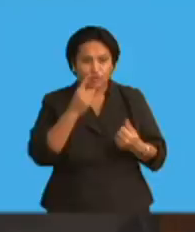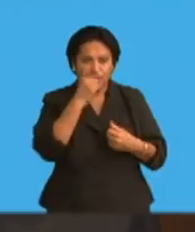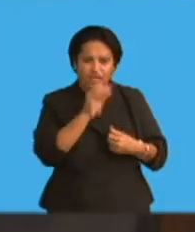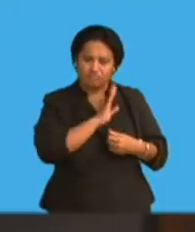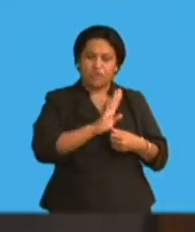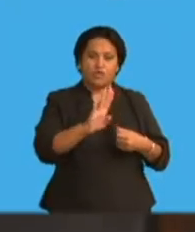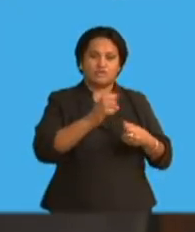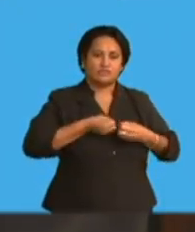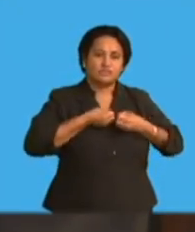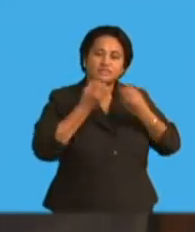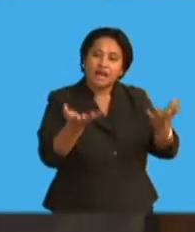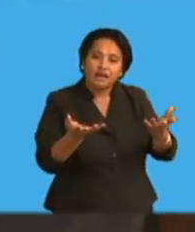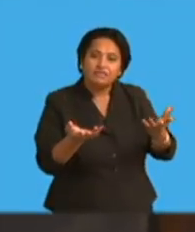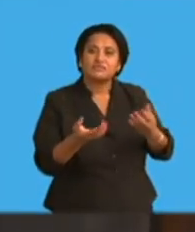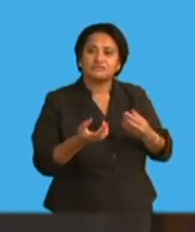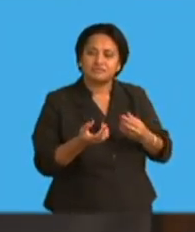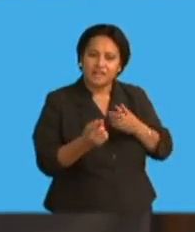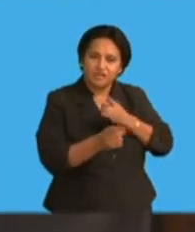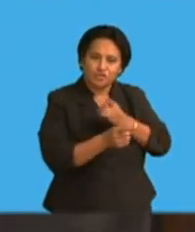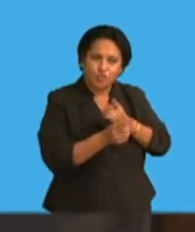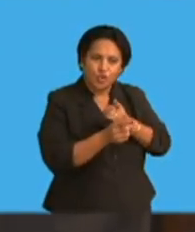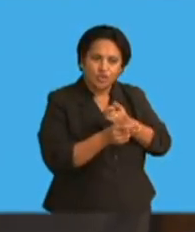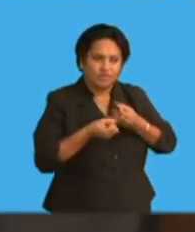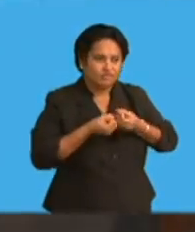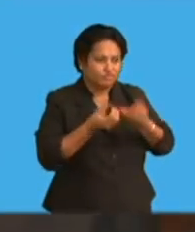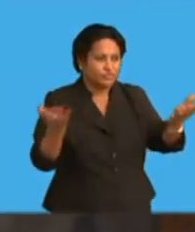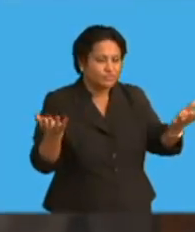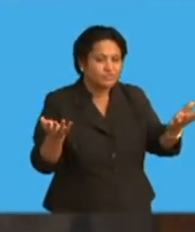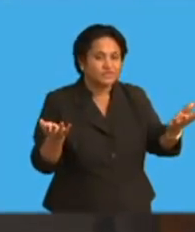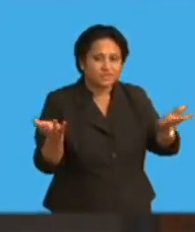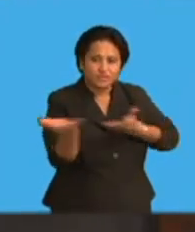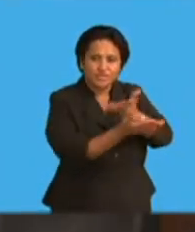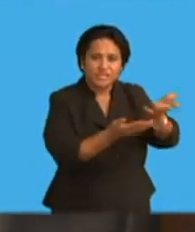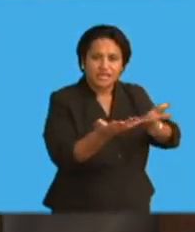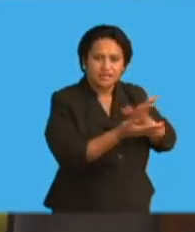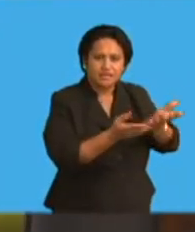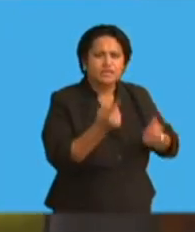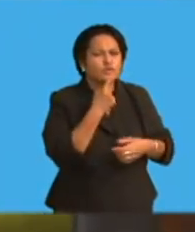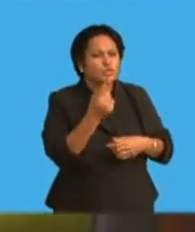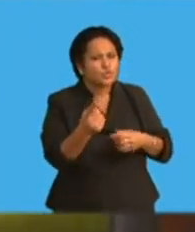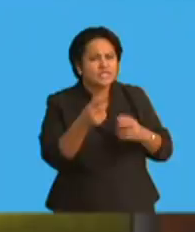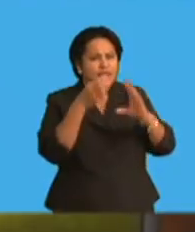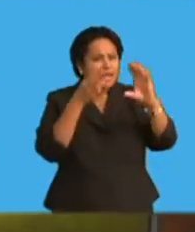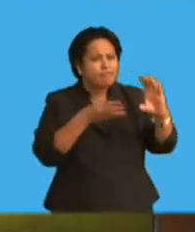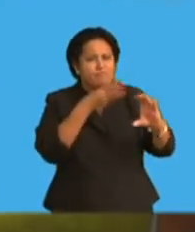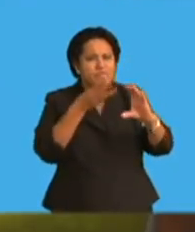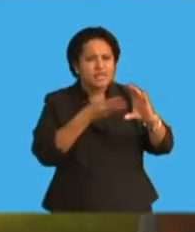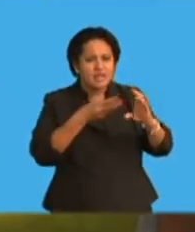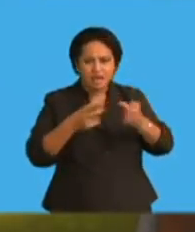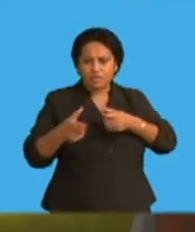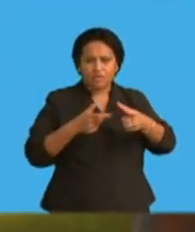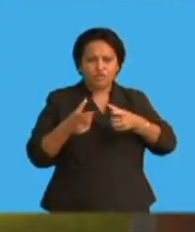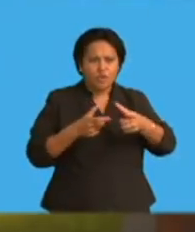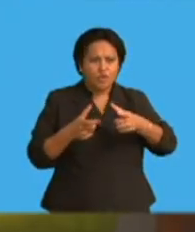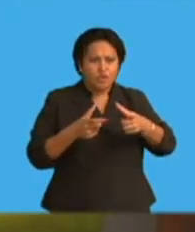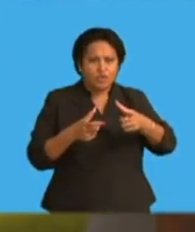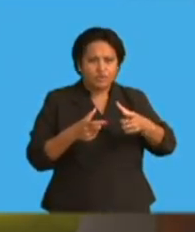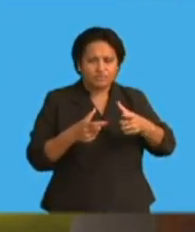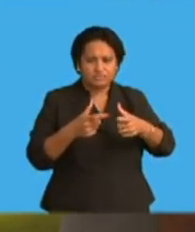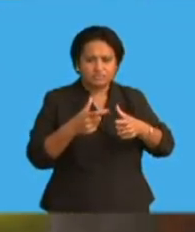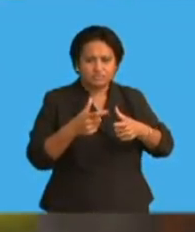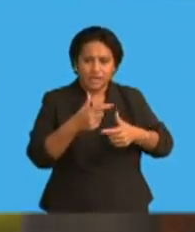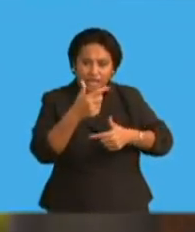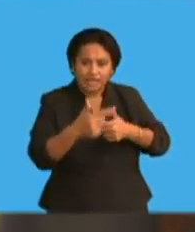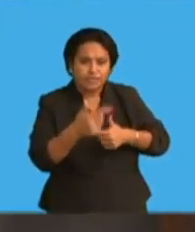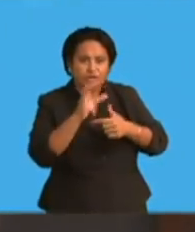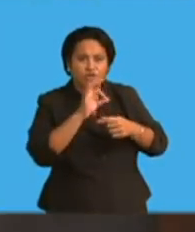freely, openly, into the public space. They say the media is restricted. How is the media restricted? There is absolutely no restriction on the